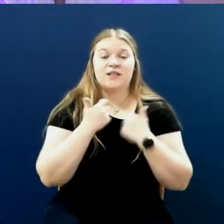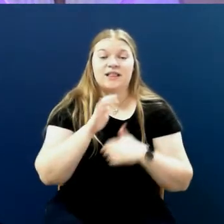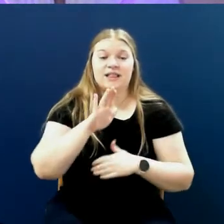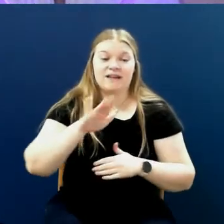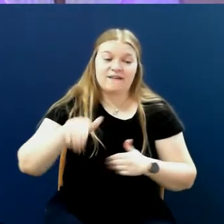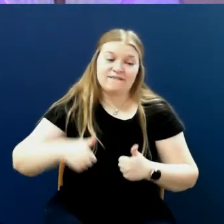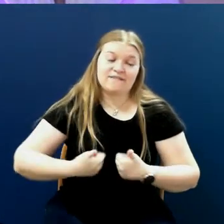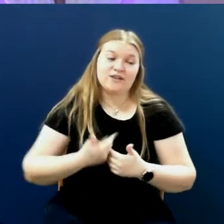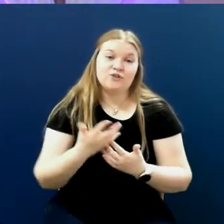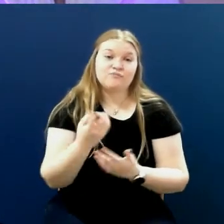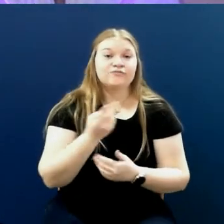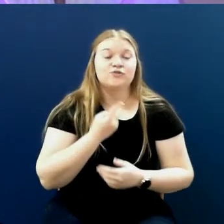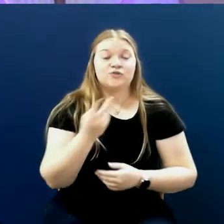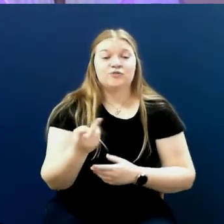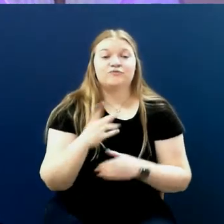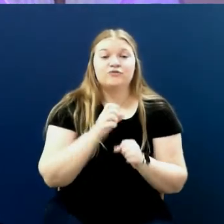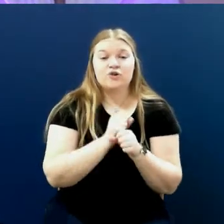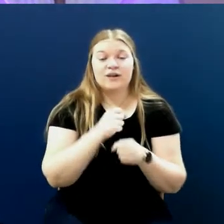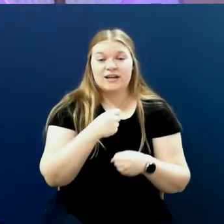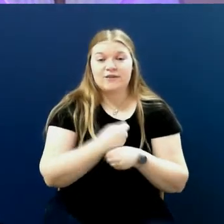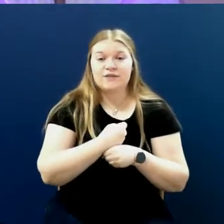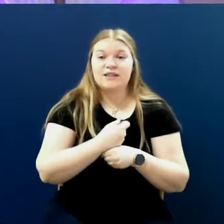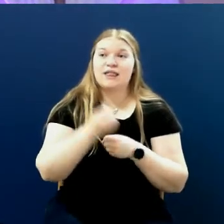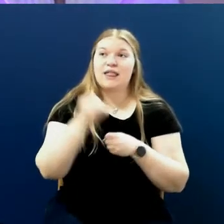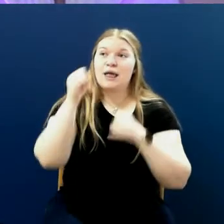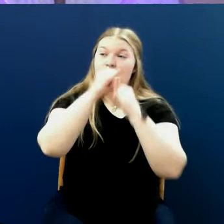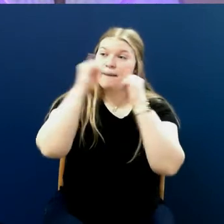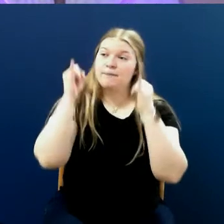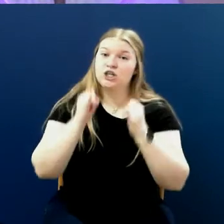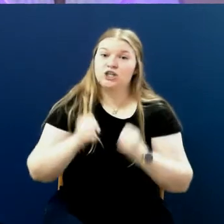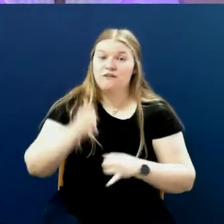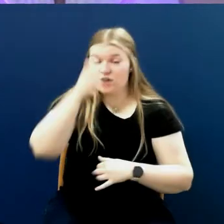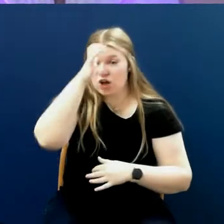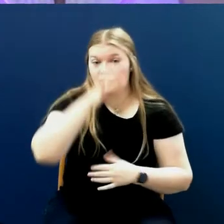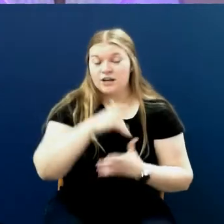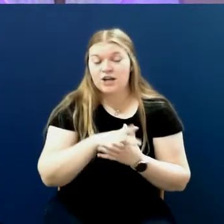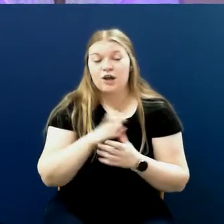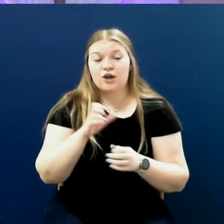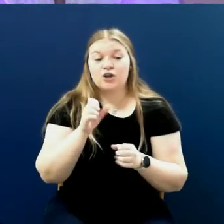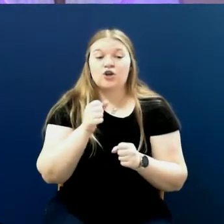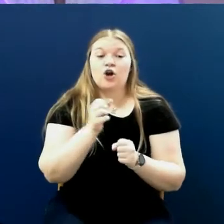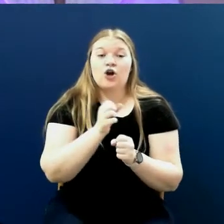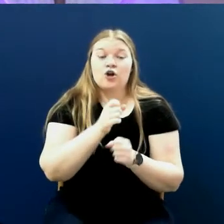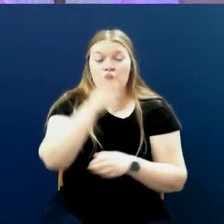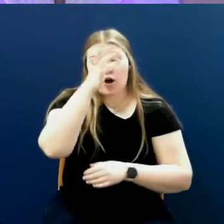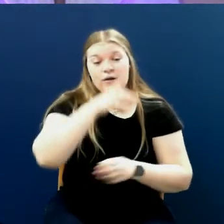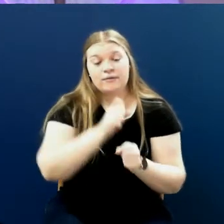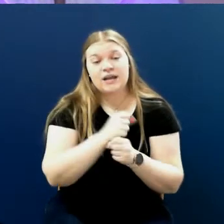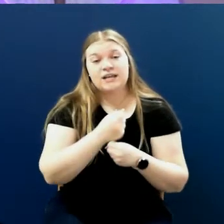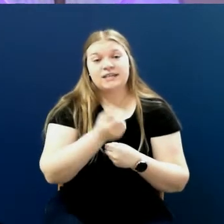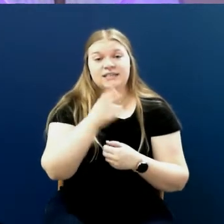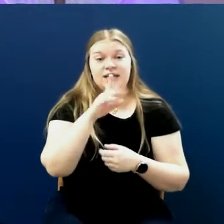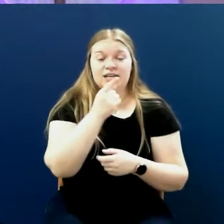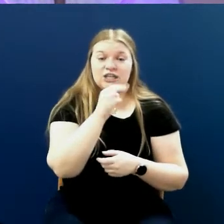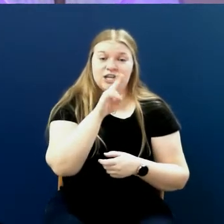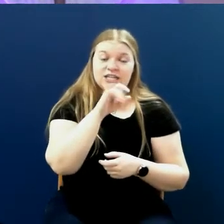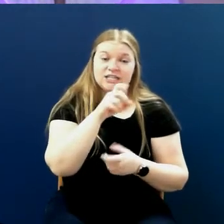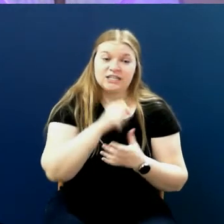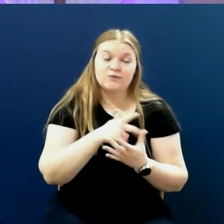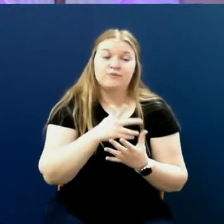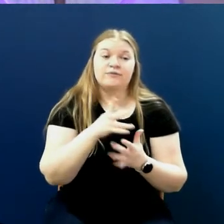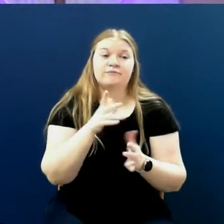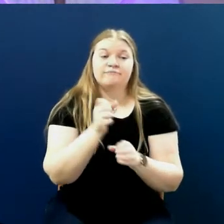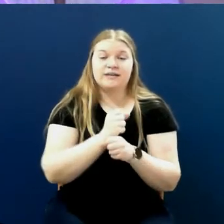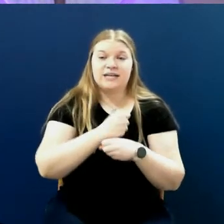you and I were created in the image of God. When God created us back in Genesis, we were created in the image of